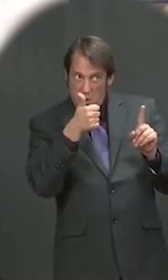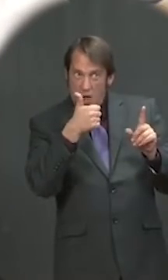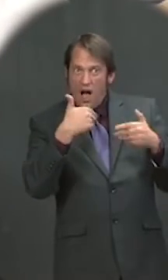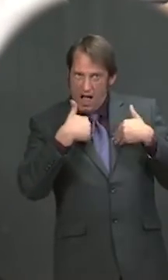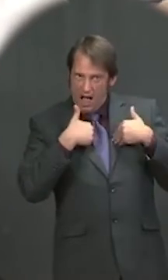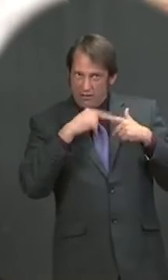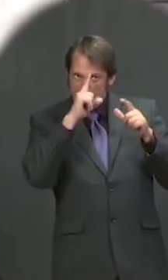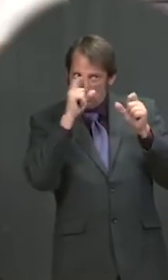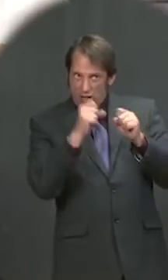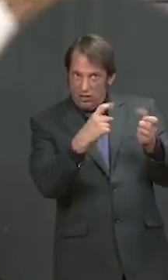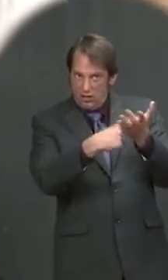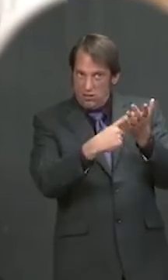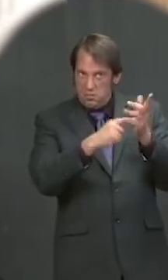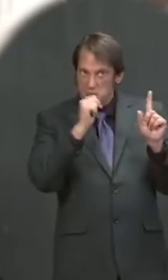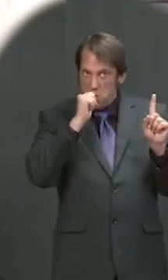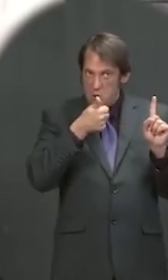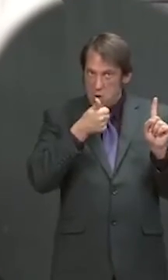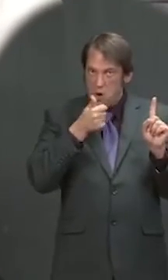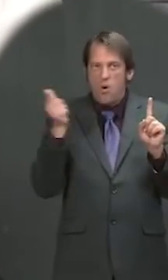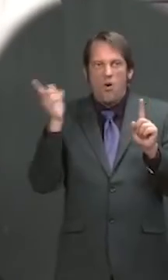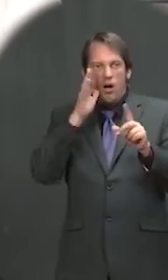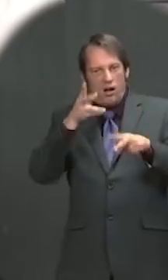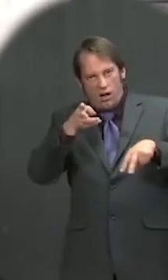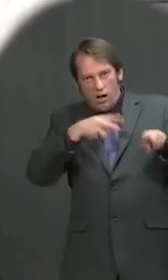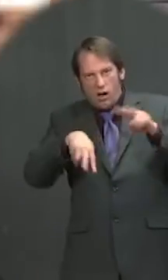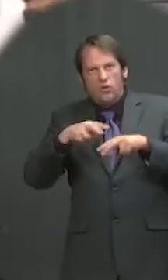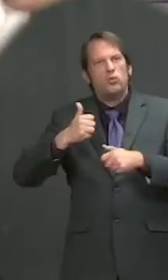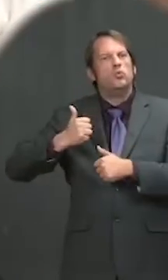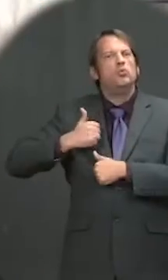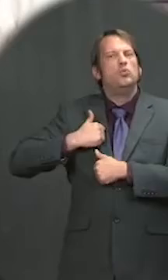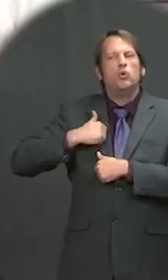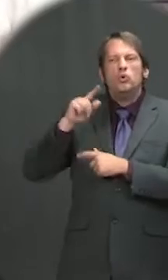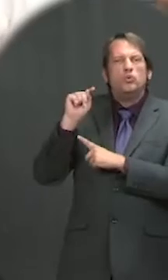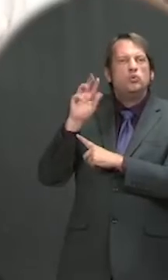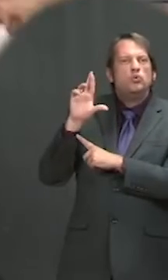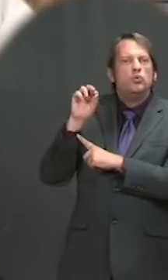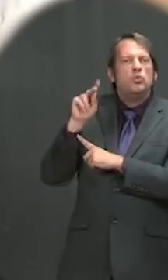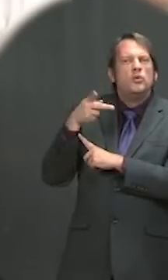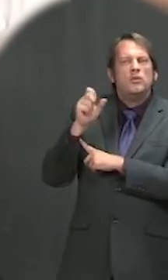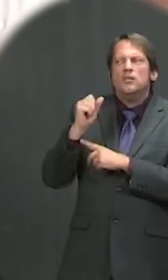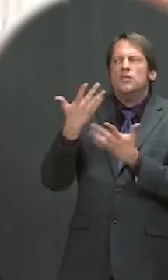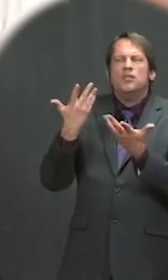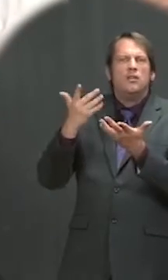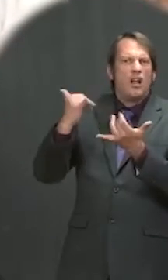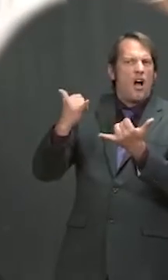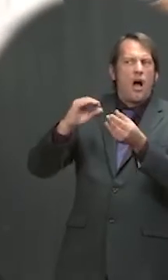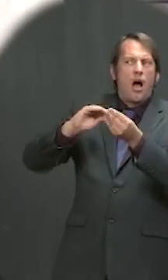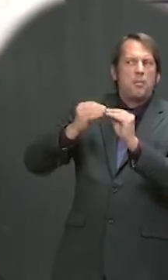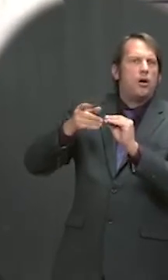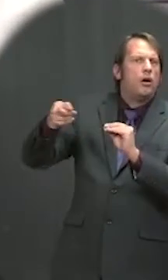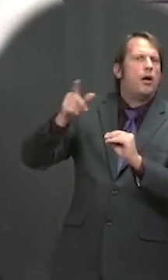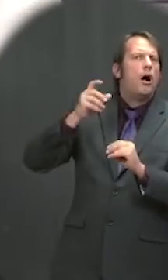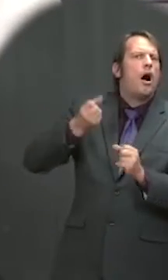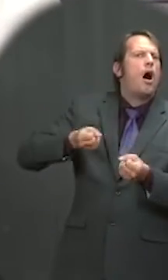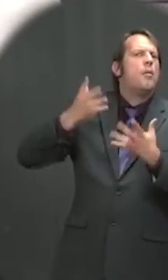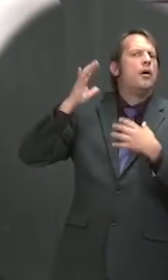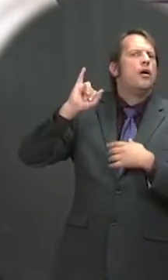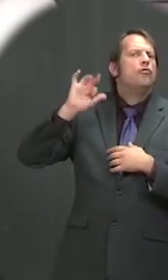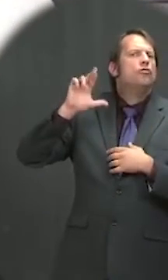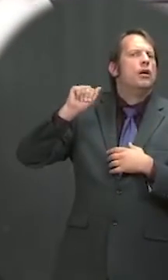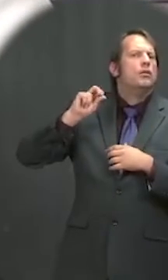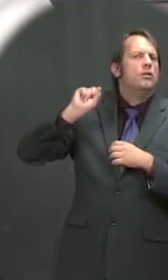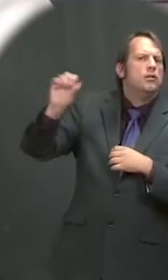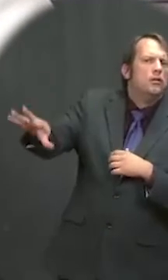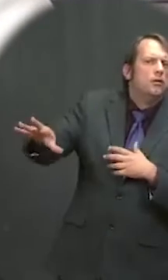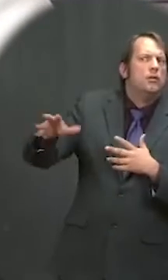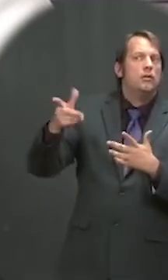reviewing troops numbers all over the world, including Iraq. Is this a topic that obviously high and center on these talks? What do you expect